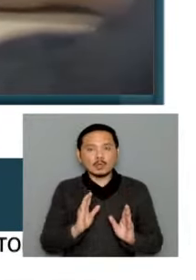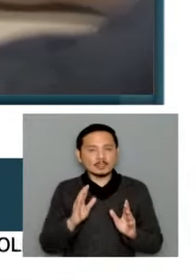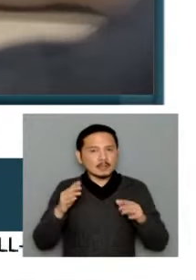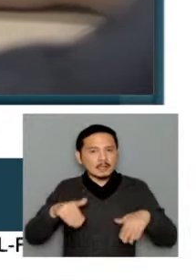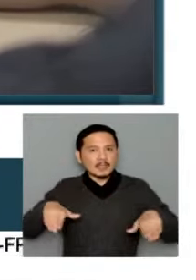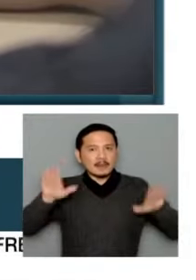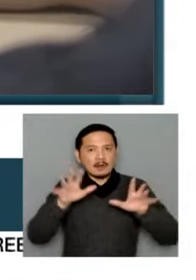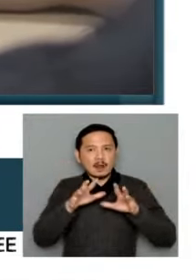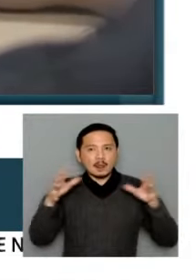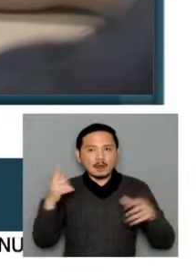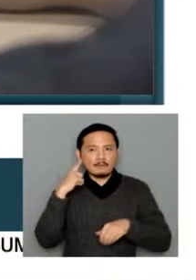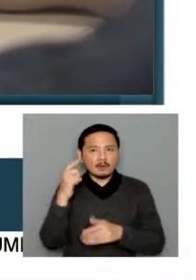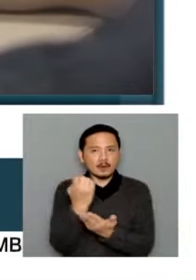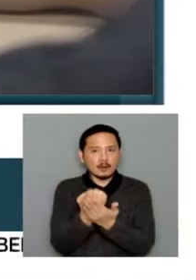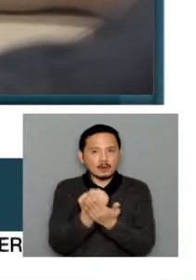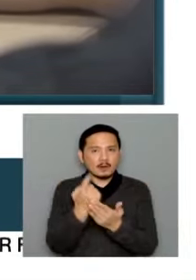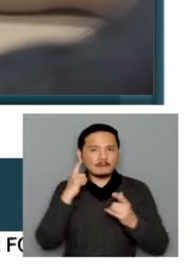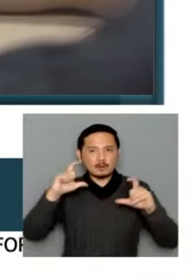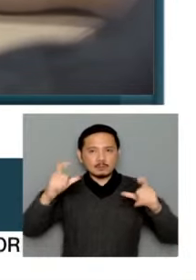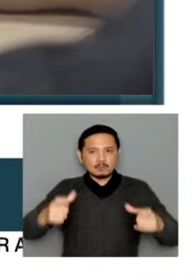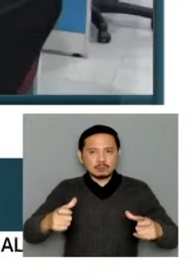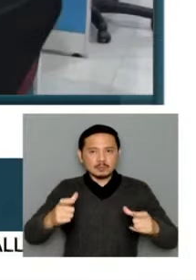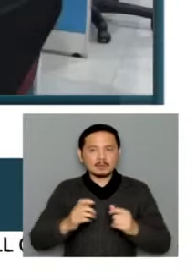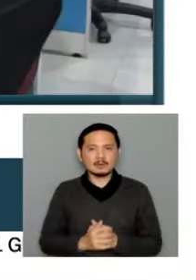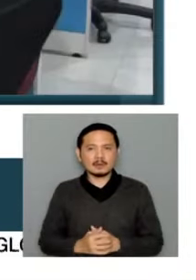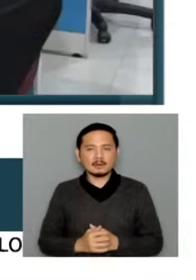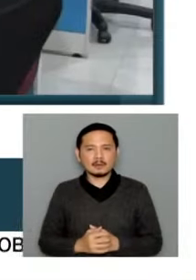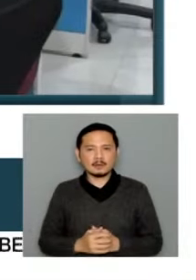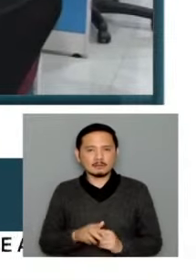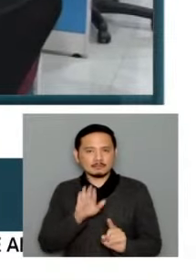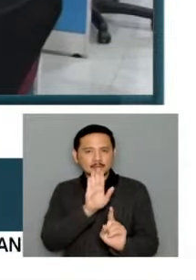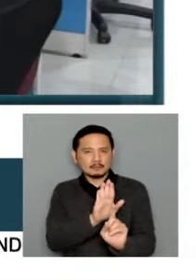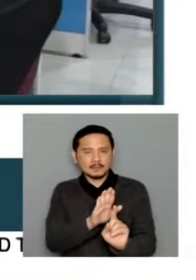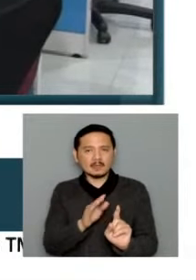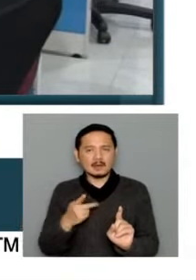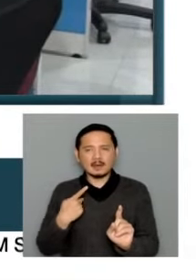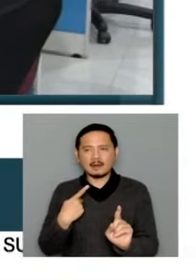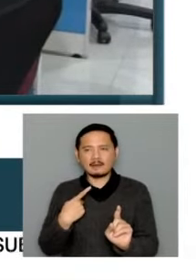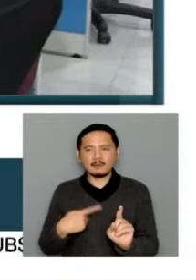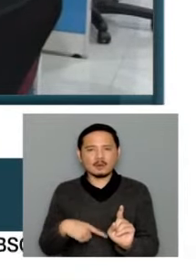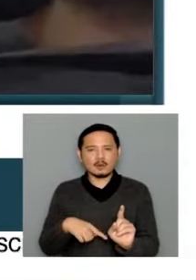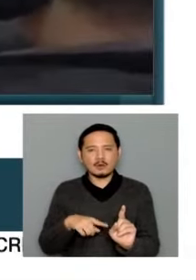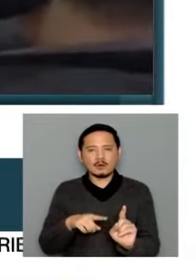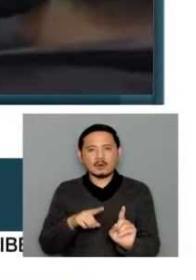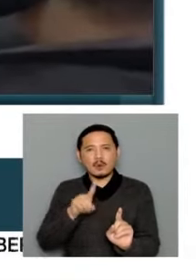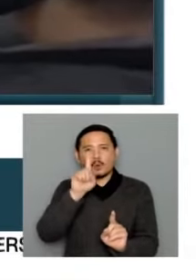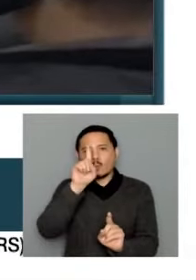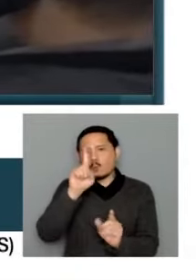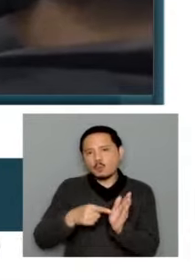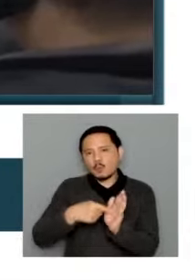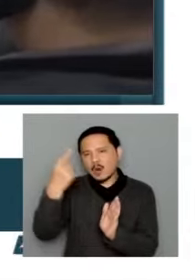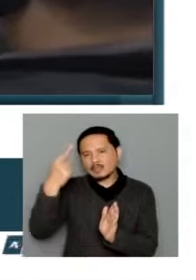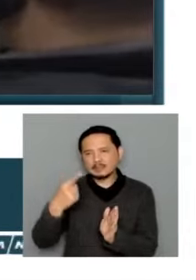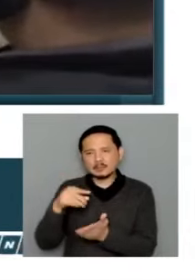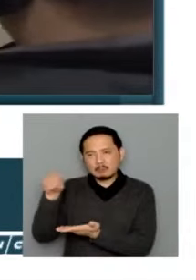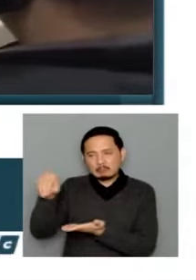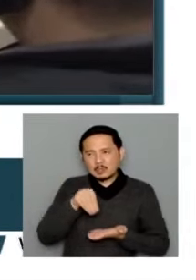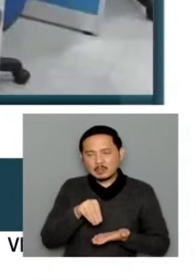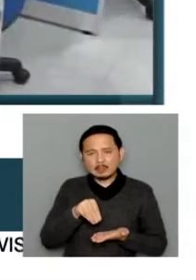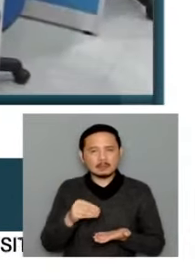this economy during the lockdown. They only took minimum one time ayuda, which was not